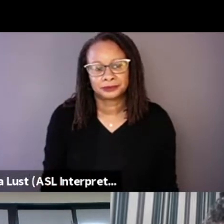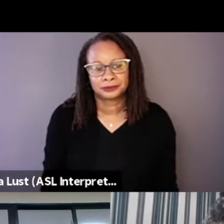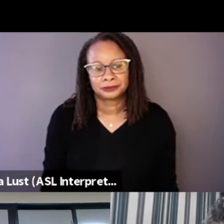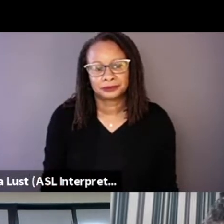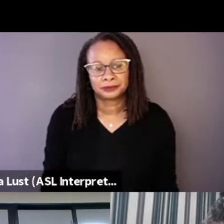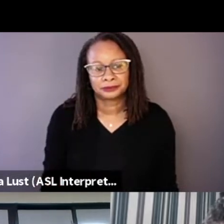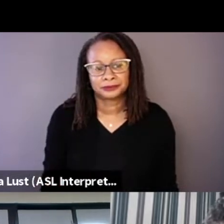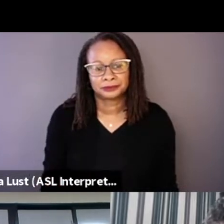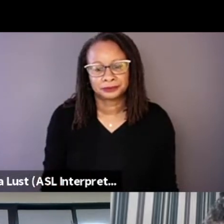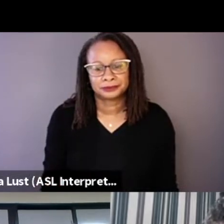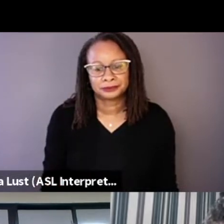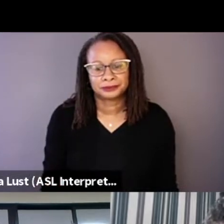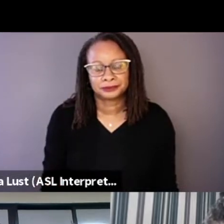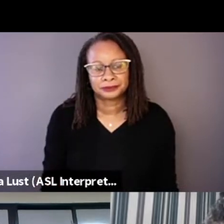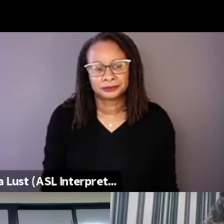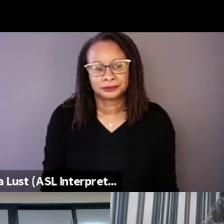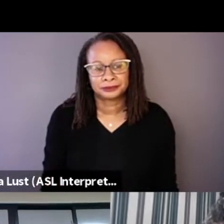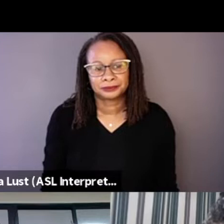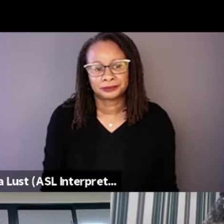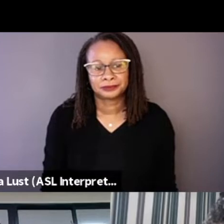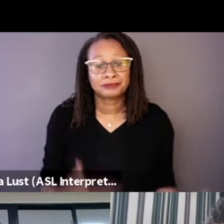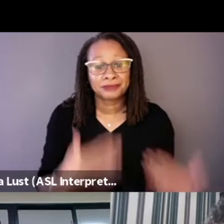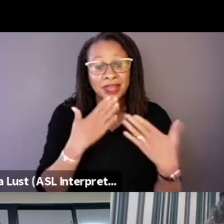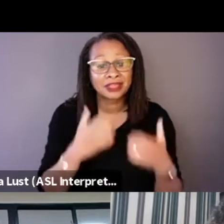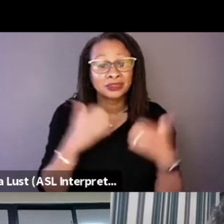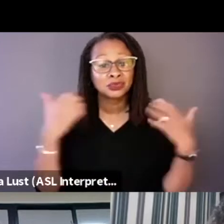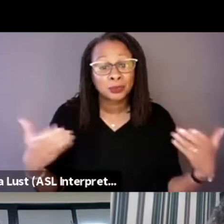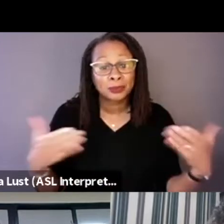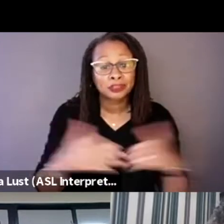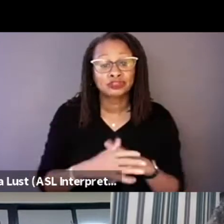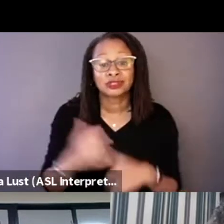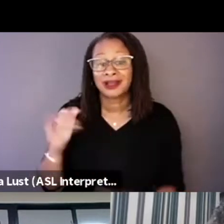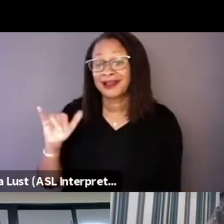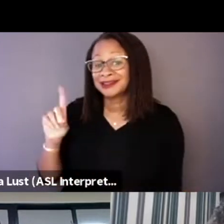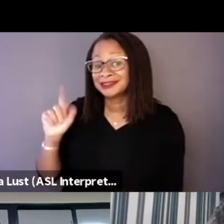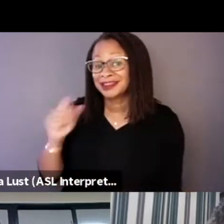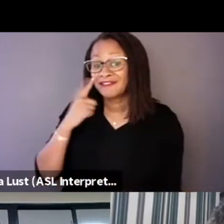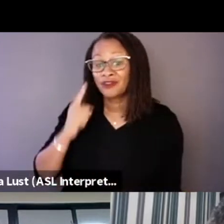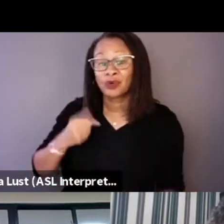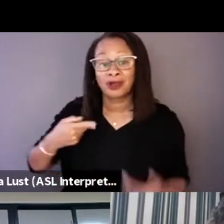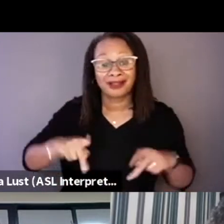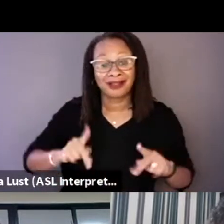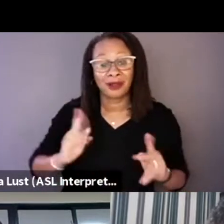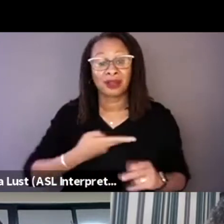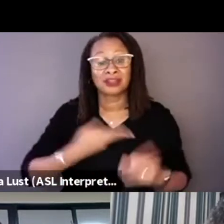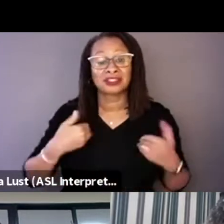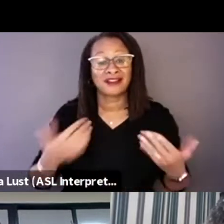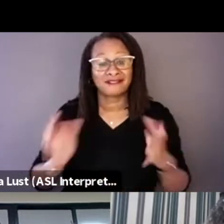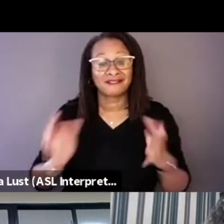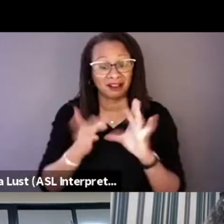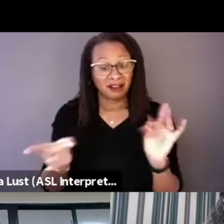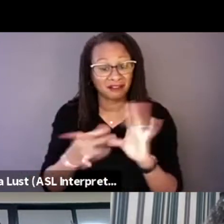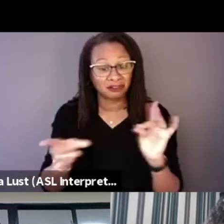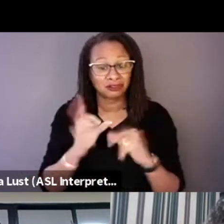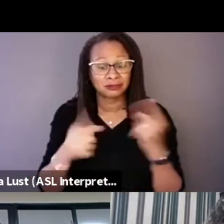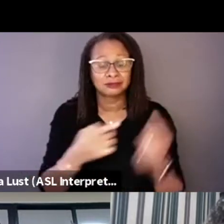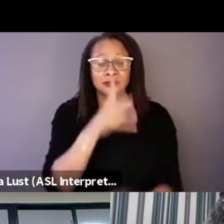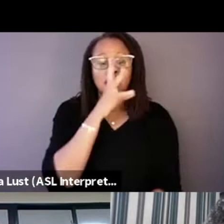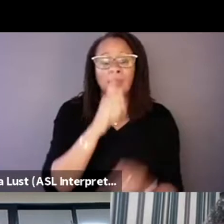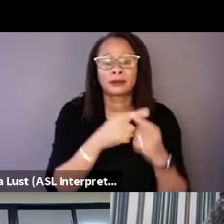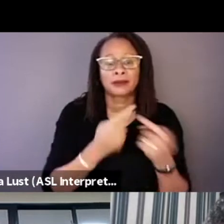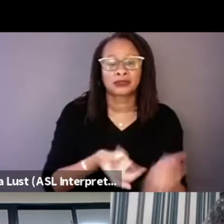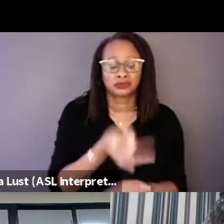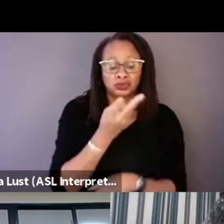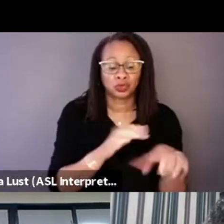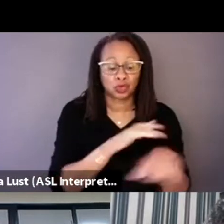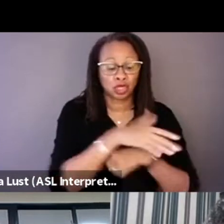isla. Thank you so much, IDA, for allowing us to have this conversation, talking about these 2